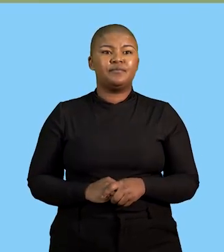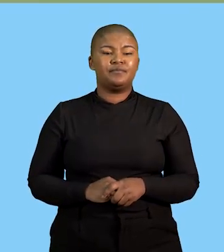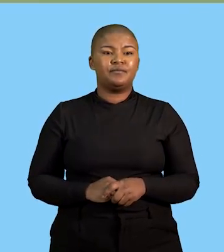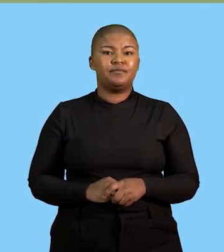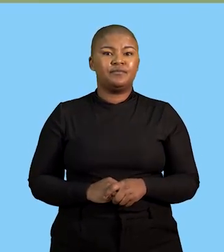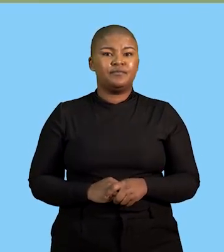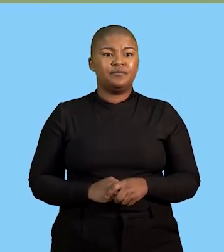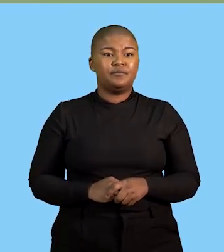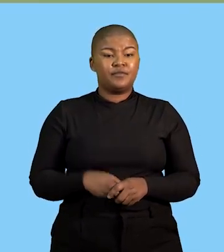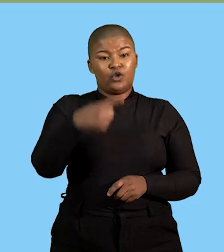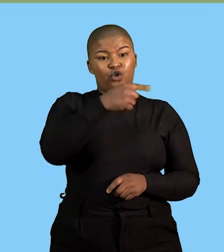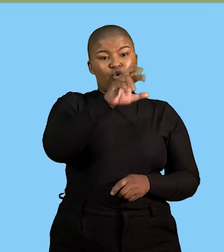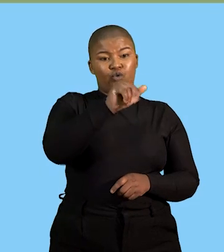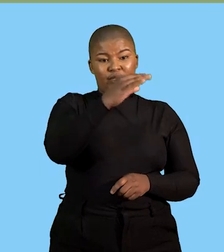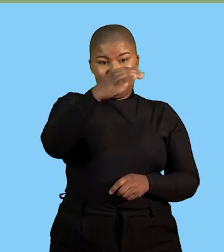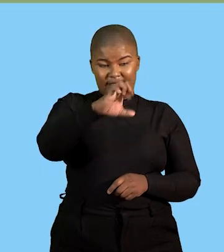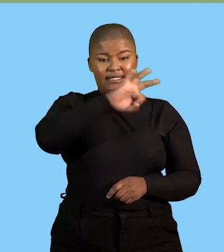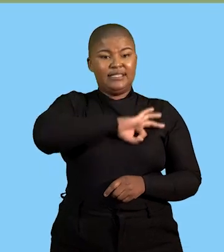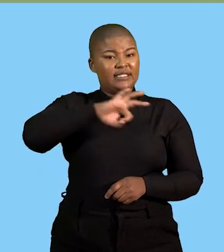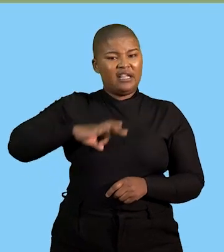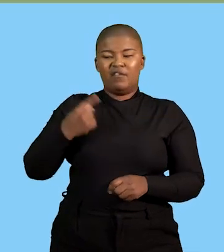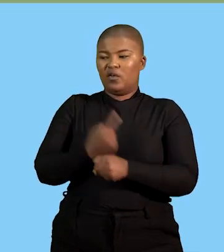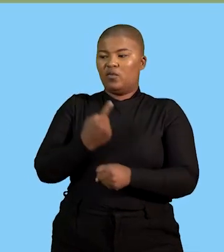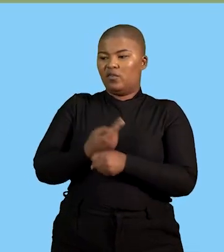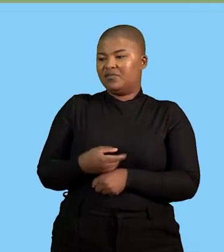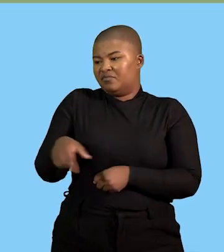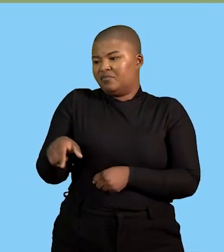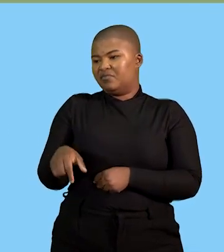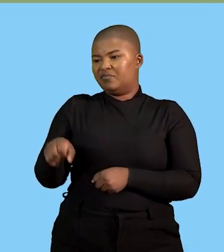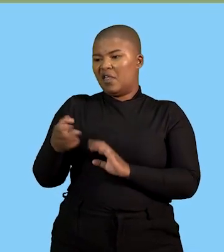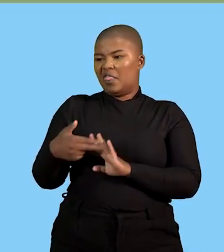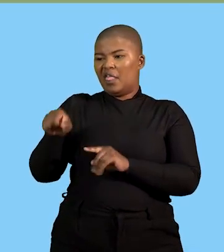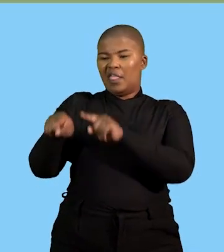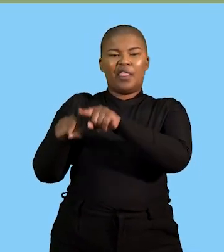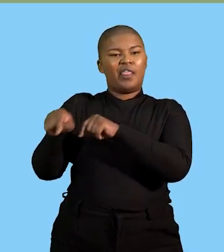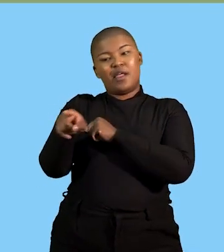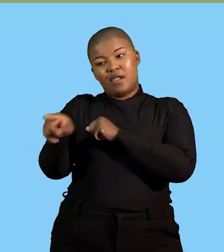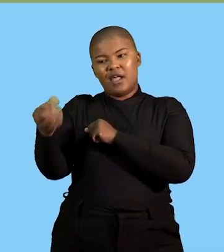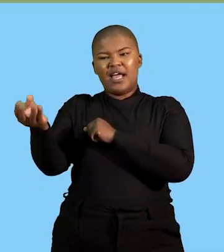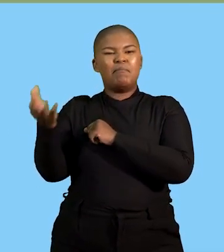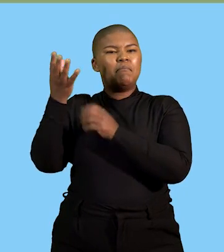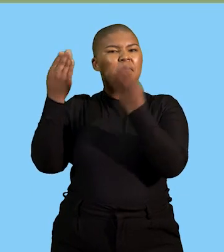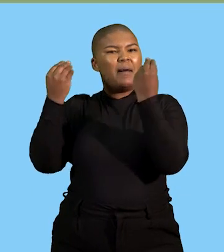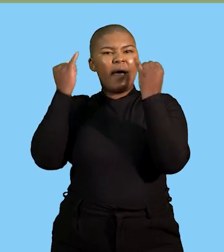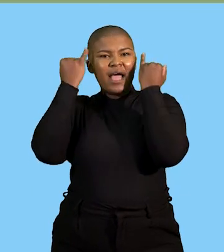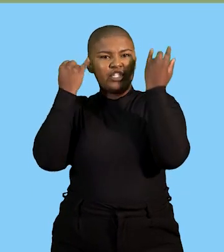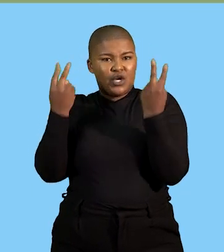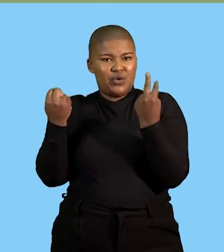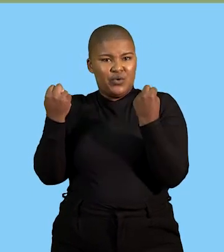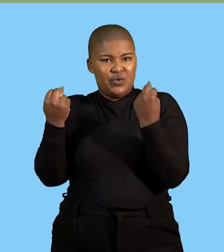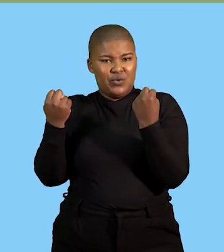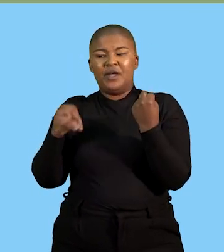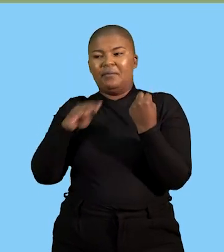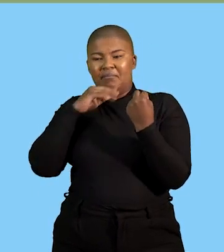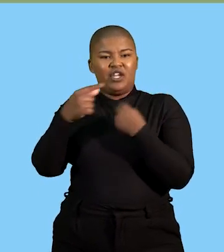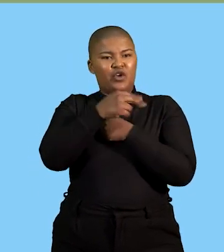Grace is an employee who discourages or always discourages others from producing new ideas. So Grace